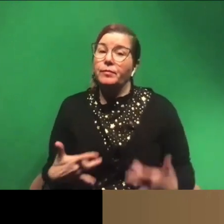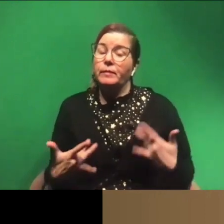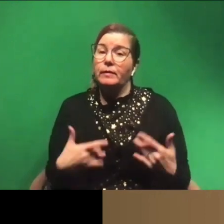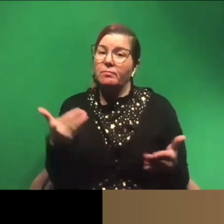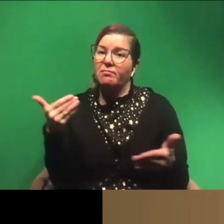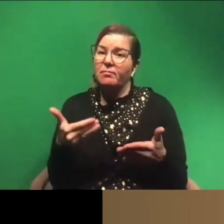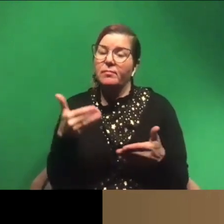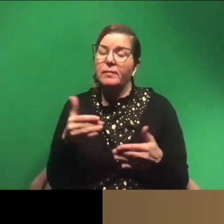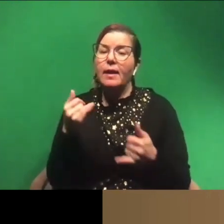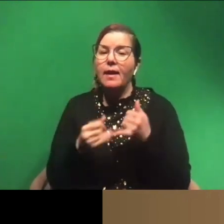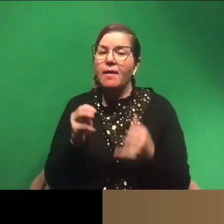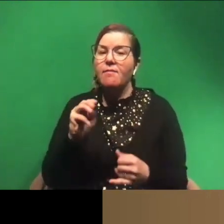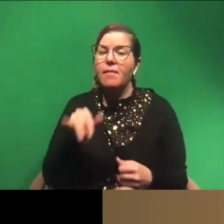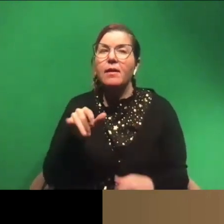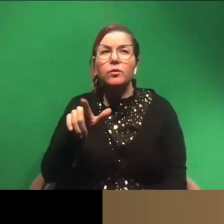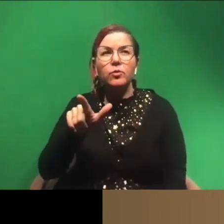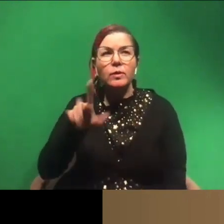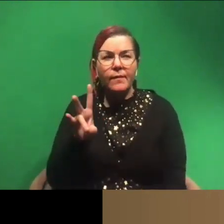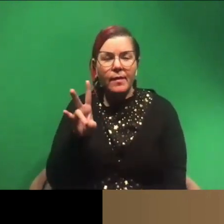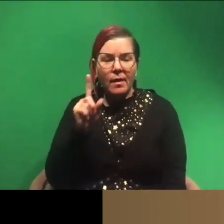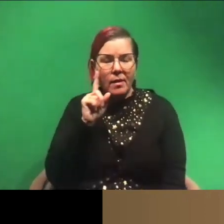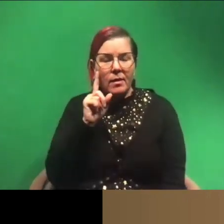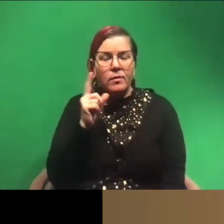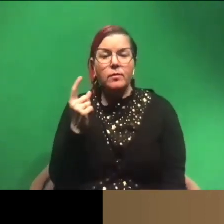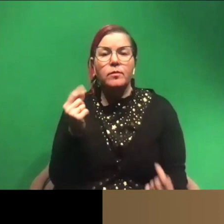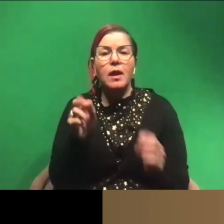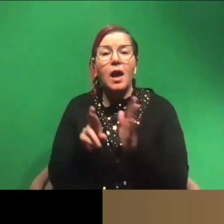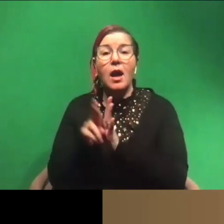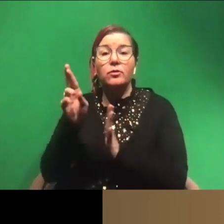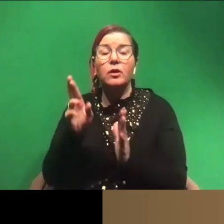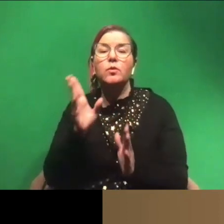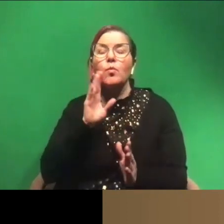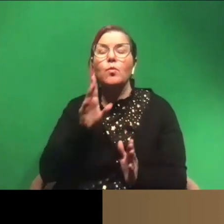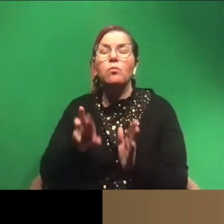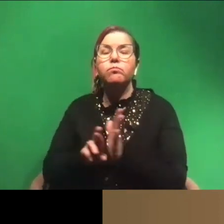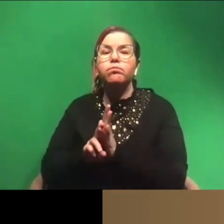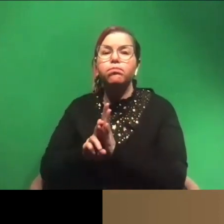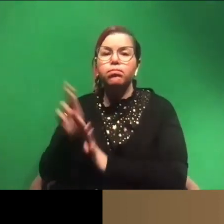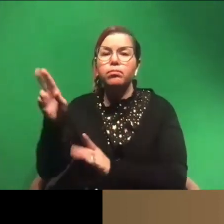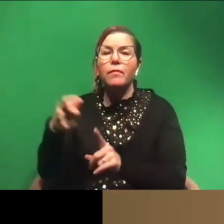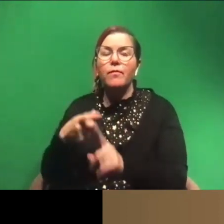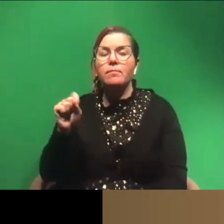up at the end of May, I believe it's May 27th, is astronauts are going to launch from the SpaceX